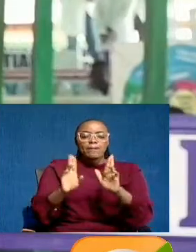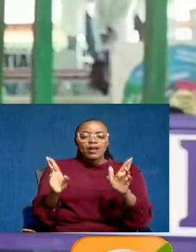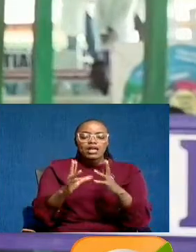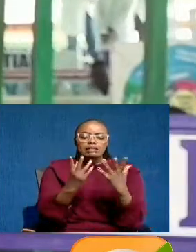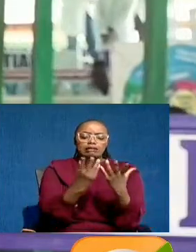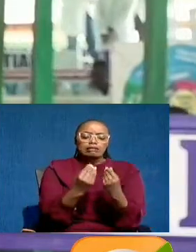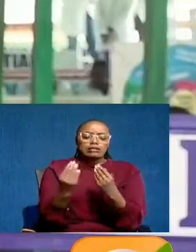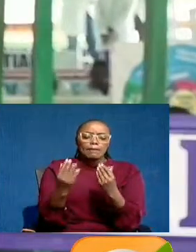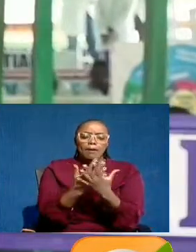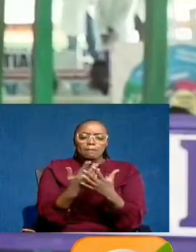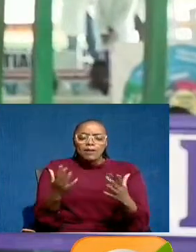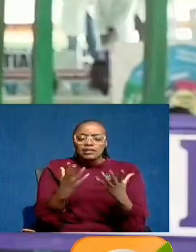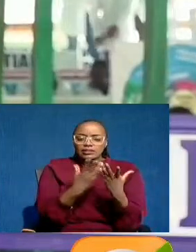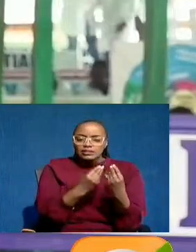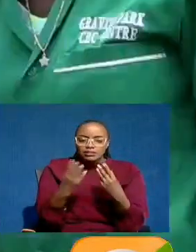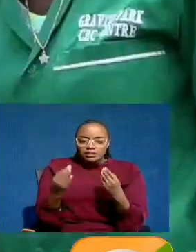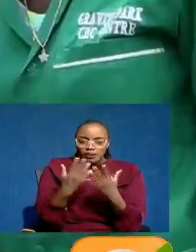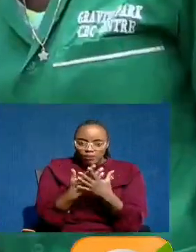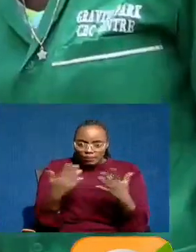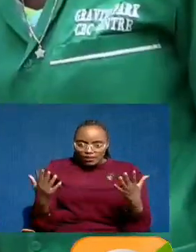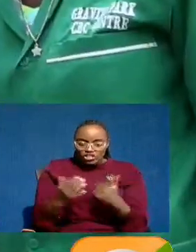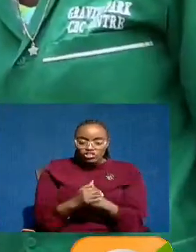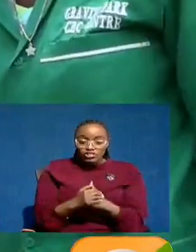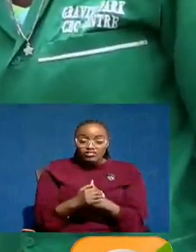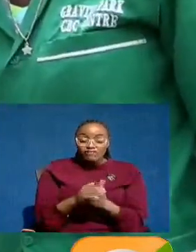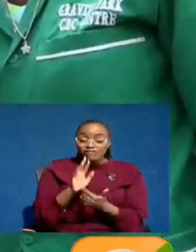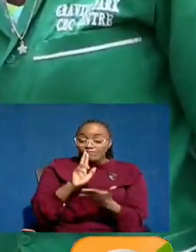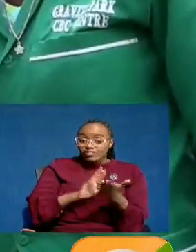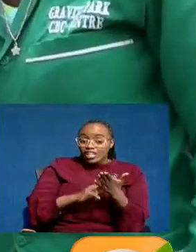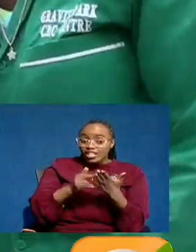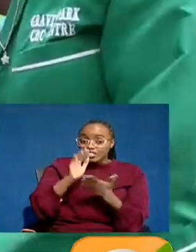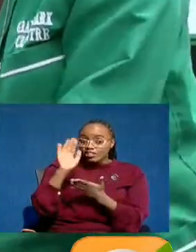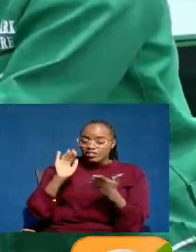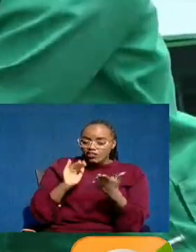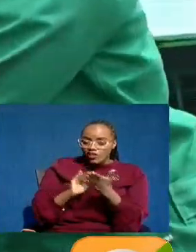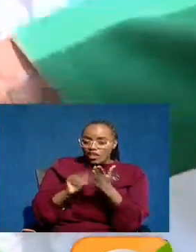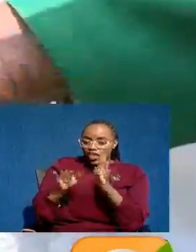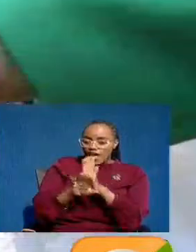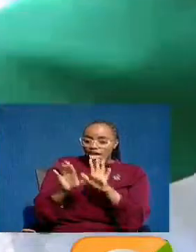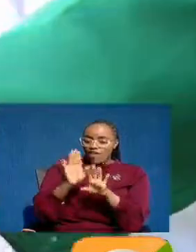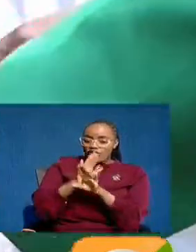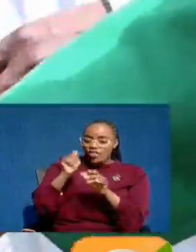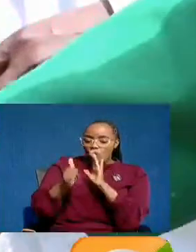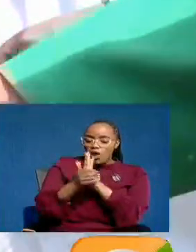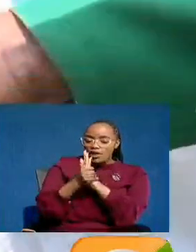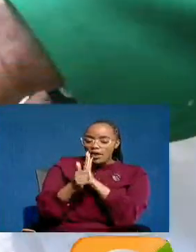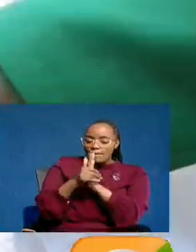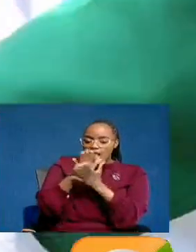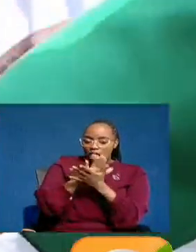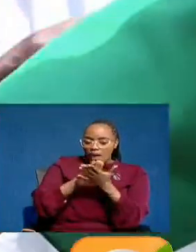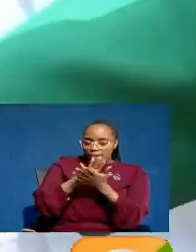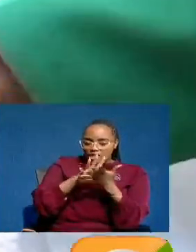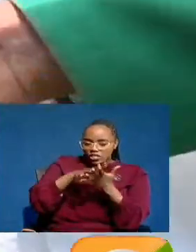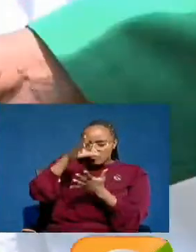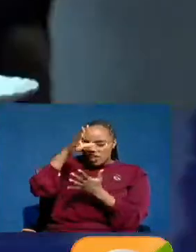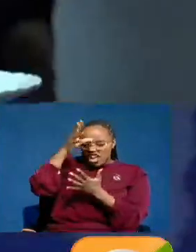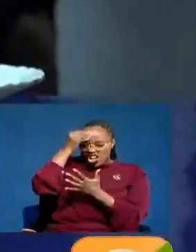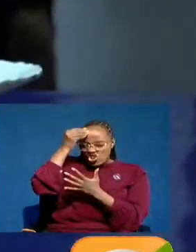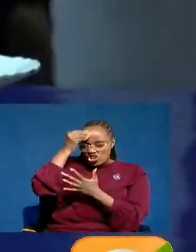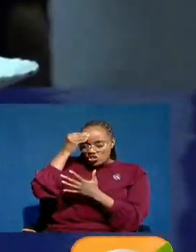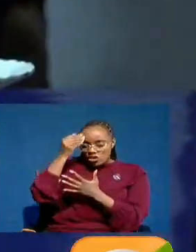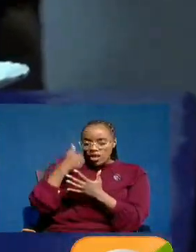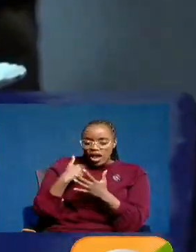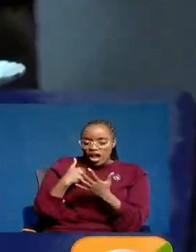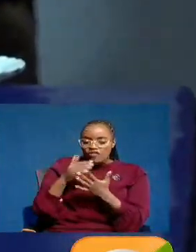simple materials, simple equipment. The resource centers stand as a model of everything that the competency-based education embodies,